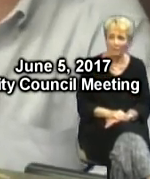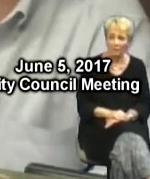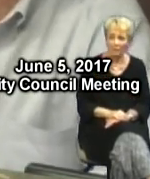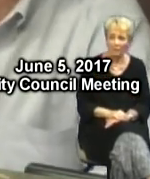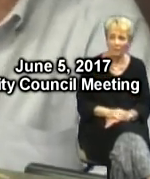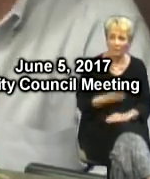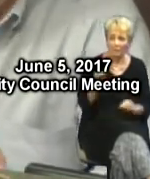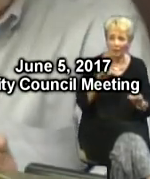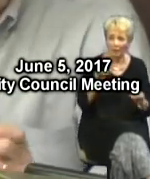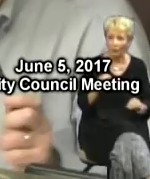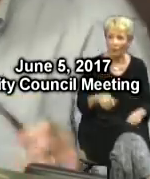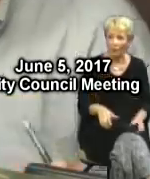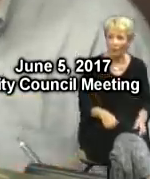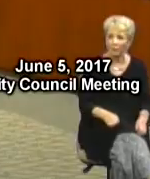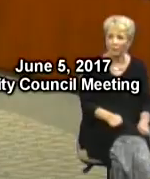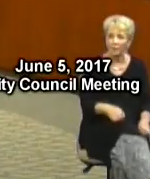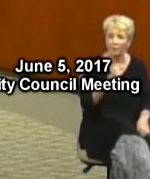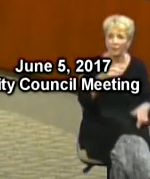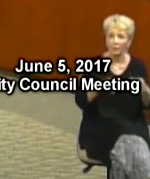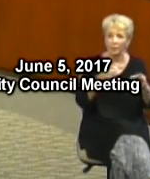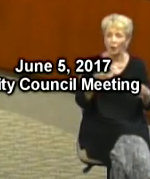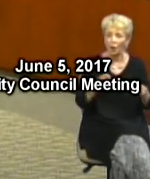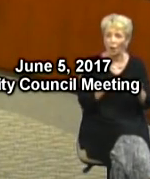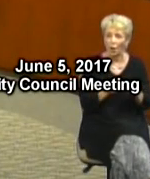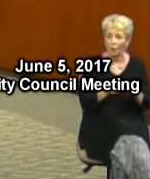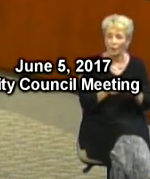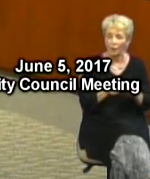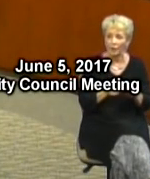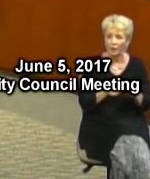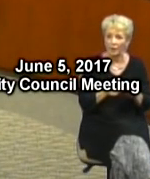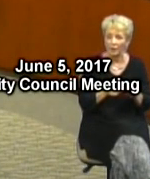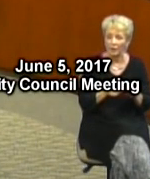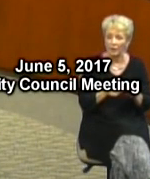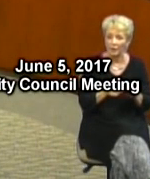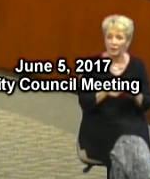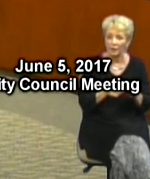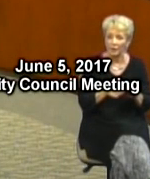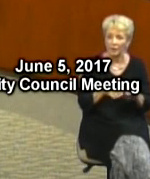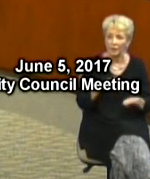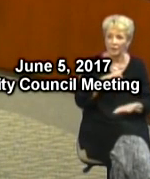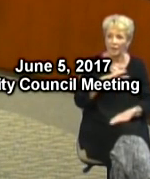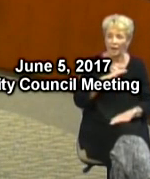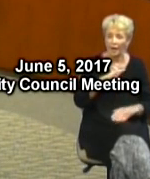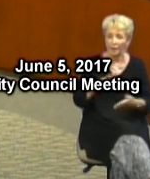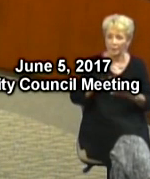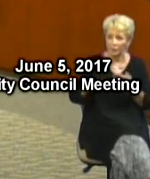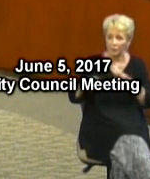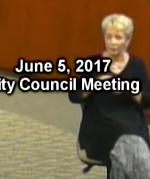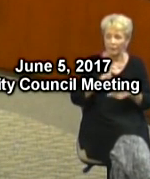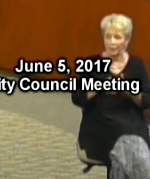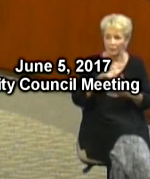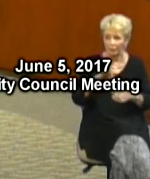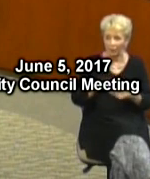Seeing no hands, public hearing to be closed. I'd like to be excused from this vote because of